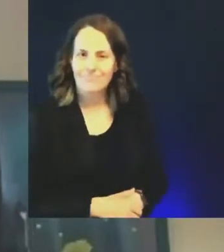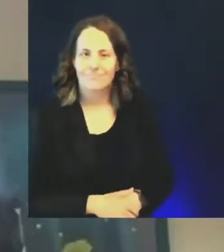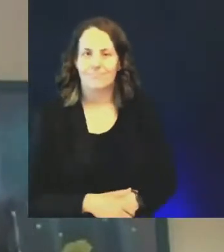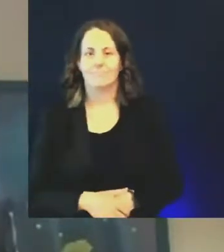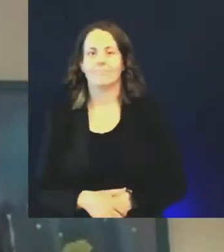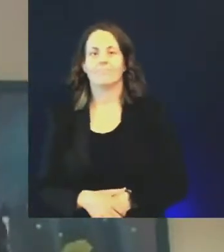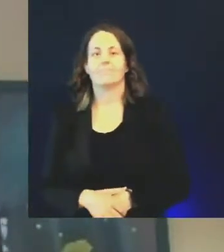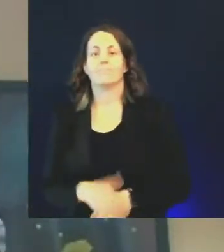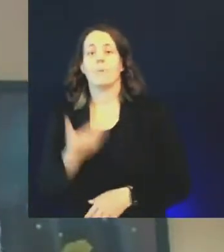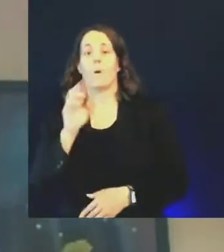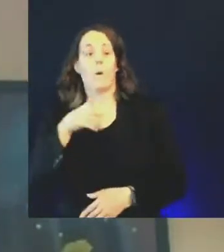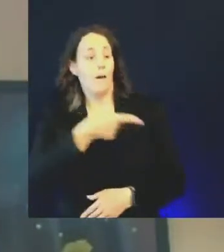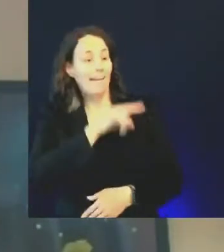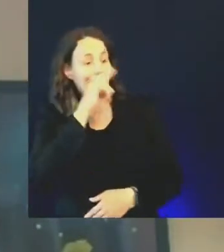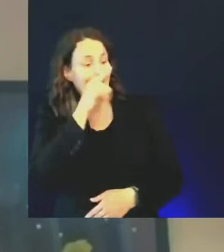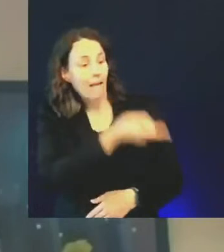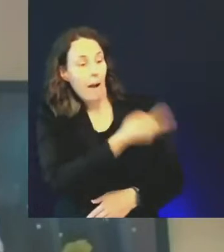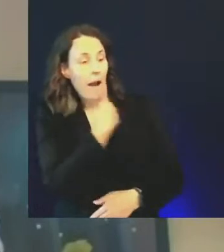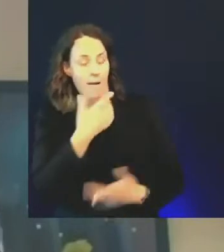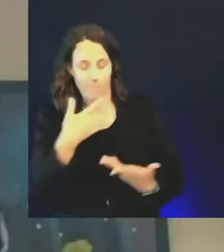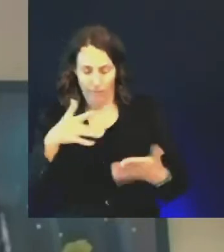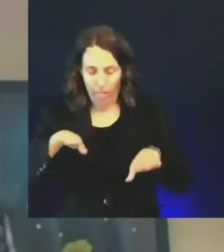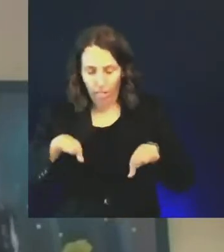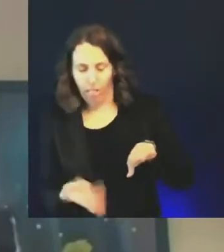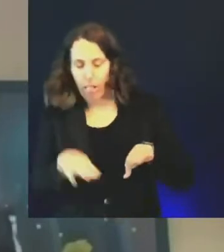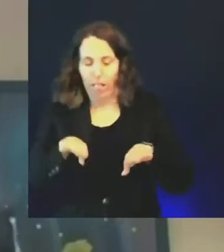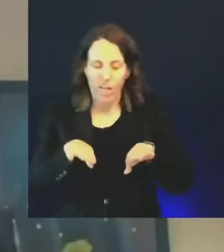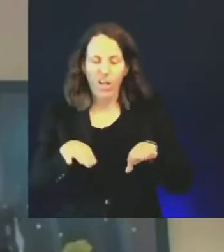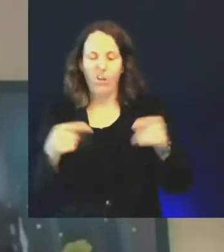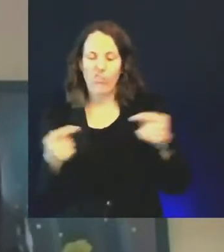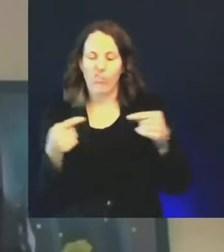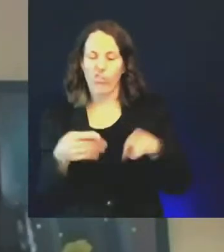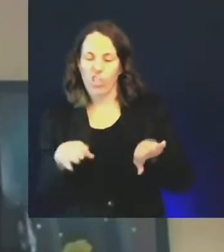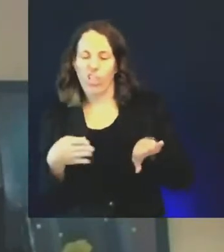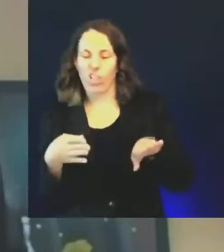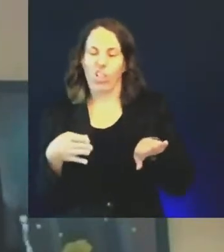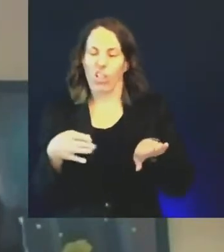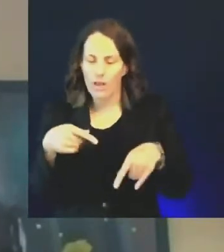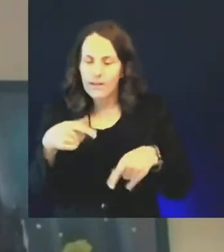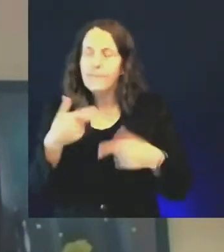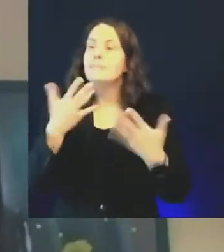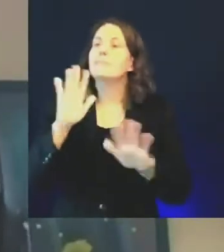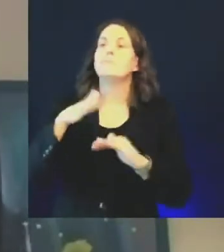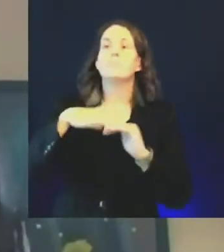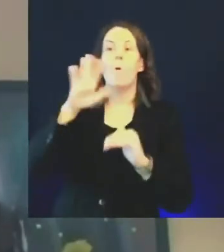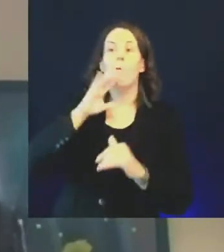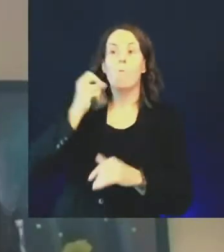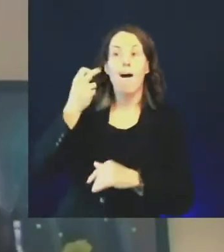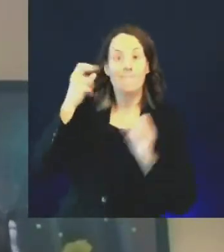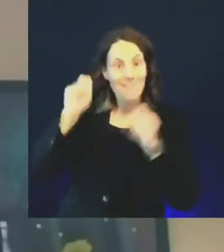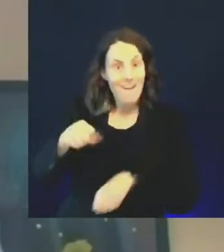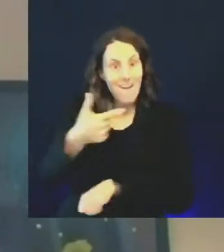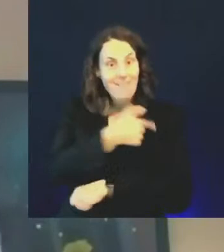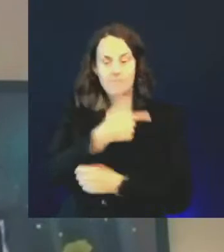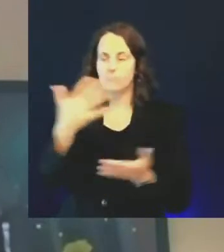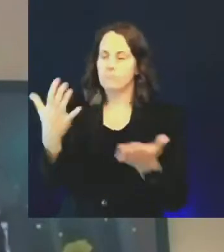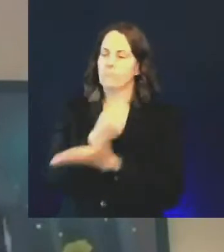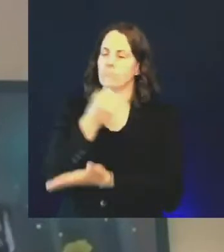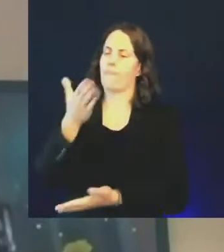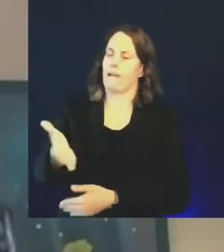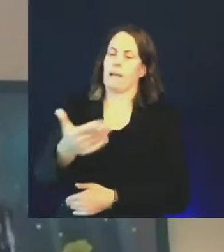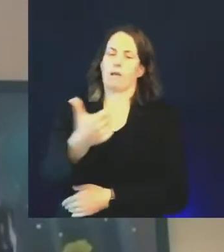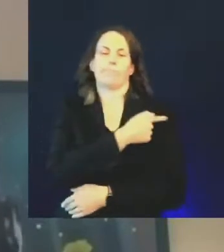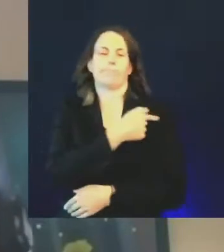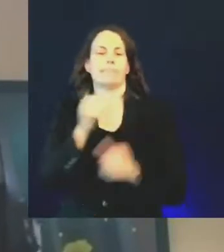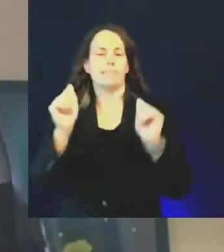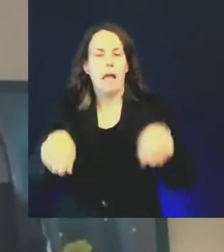discharged from the hospital, if you're pregnant and in for your regular prenatal care. All of these